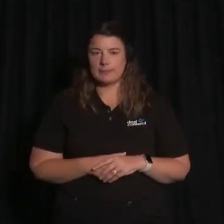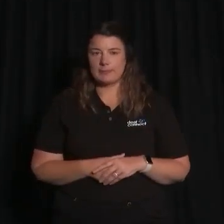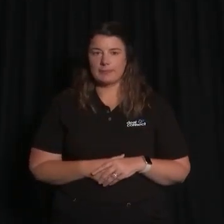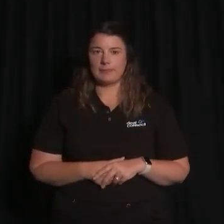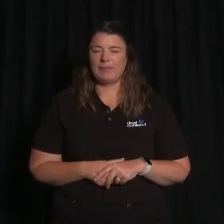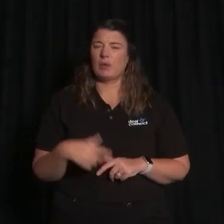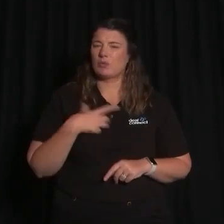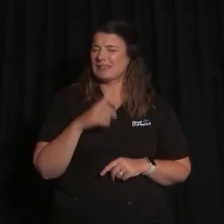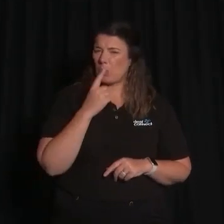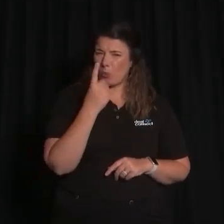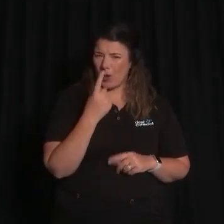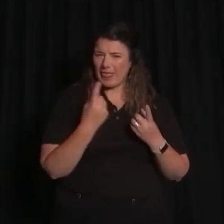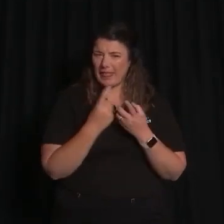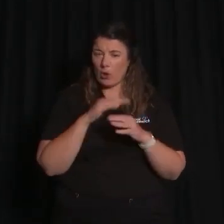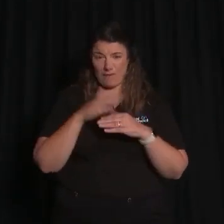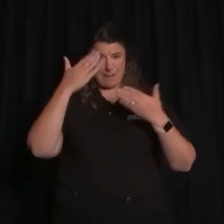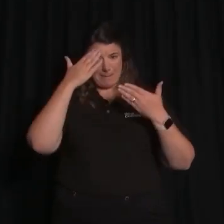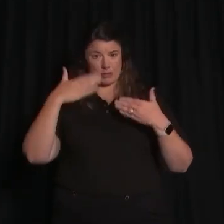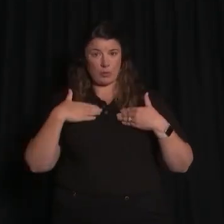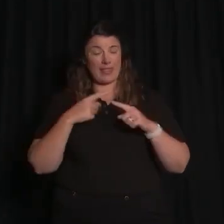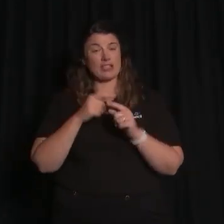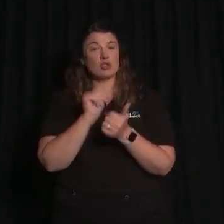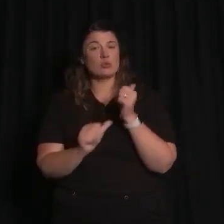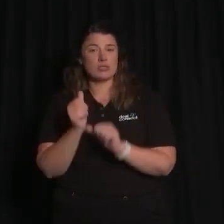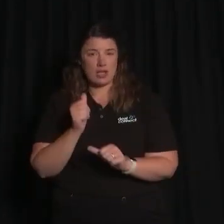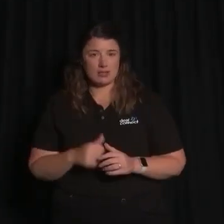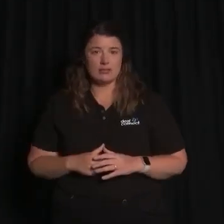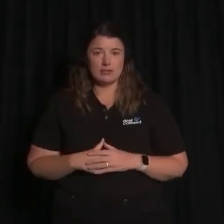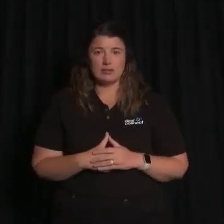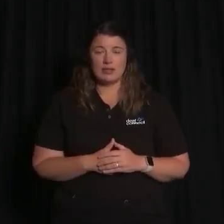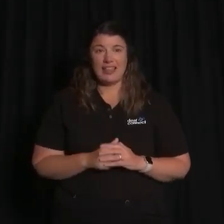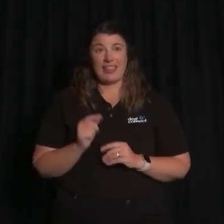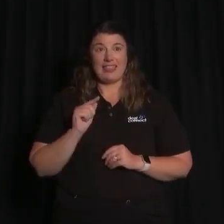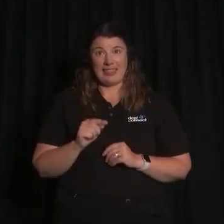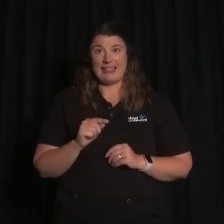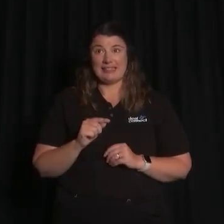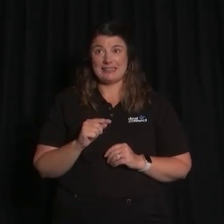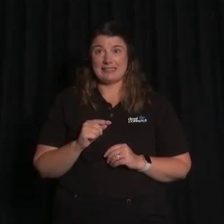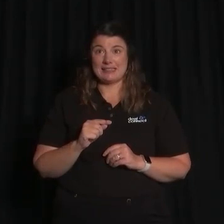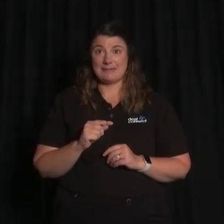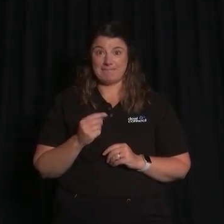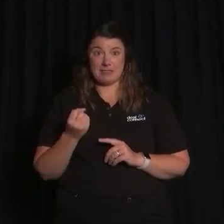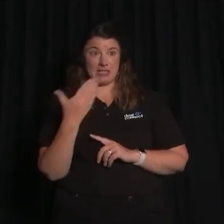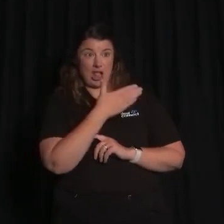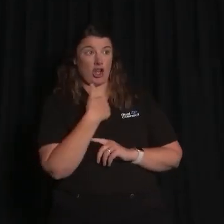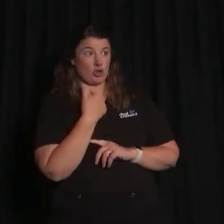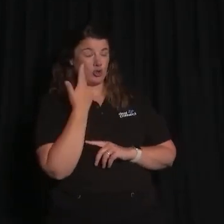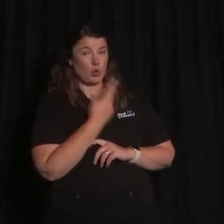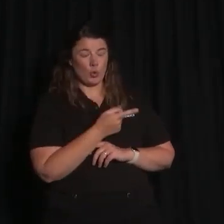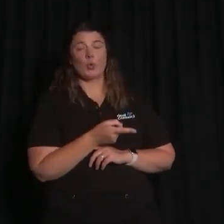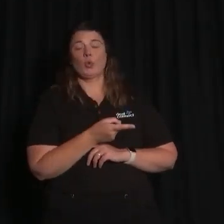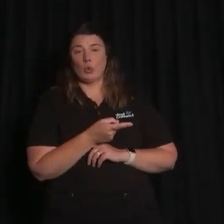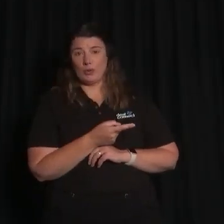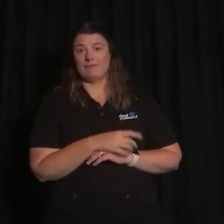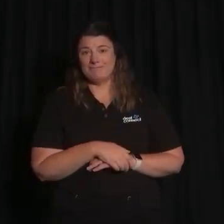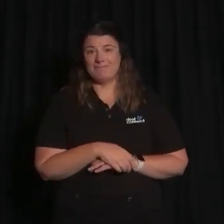emphasize one particular point about mental health and suicidality, and this is a pretty confronting slide. It presents